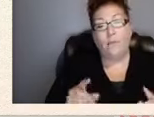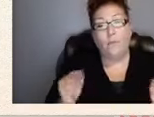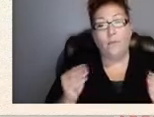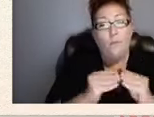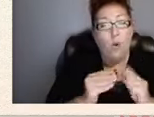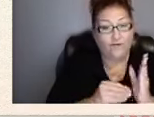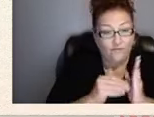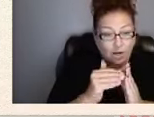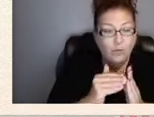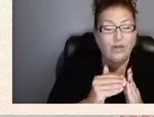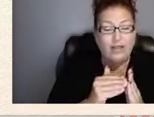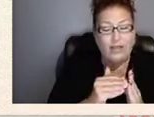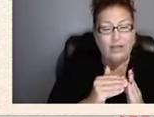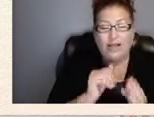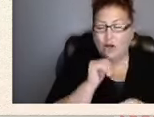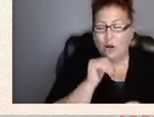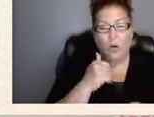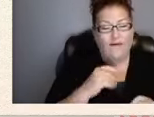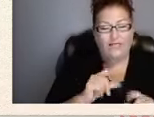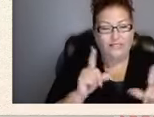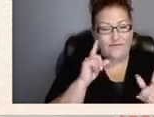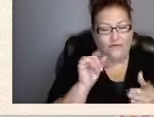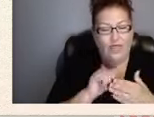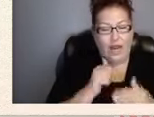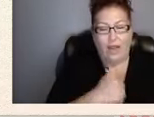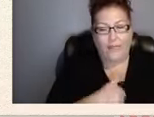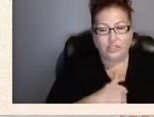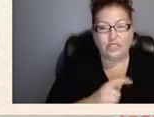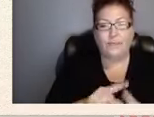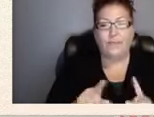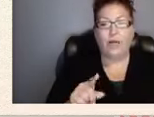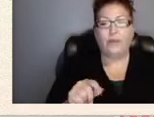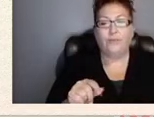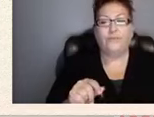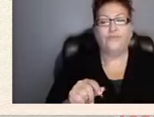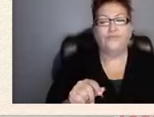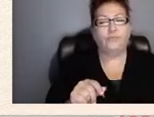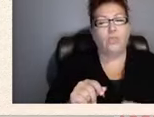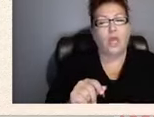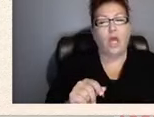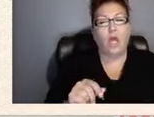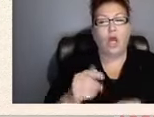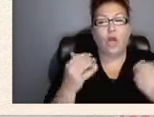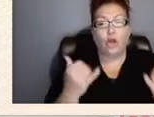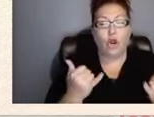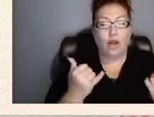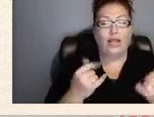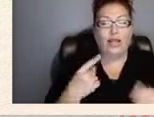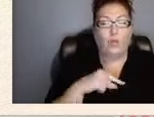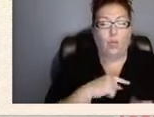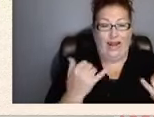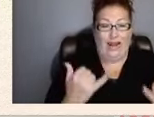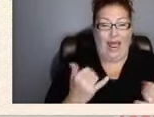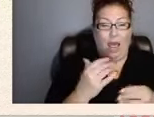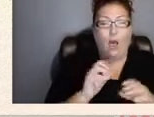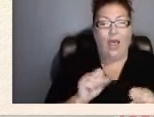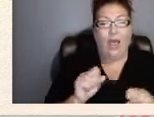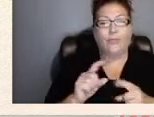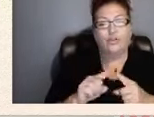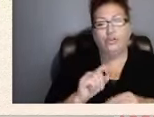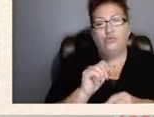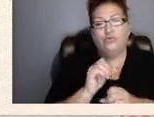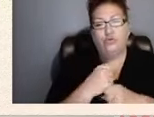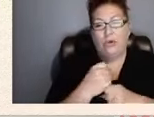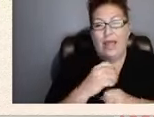and I don't have a slide for this, I apologize, but currently we are now able to create or set up ABLE